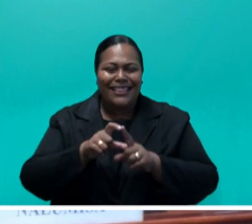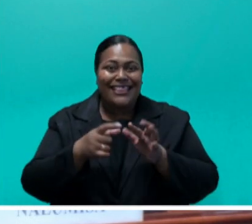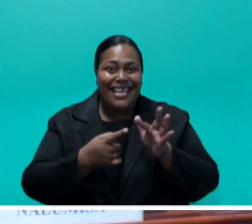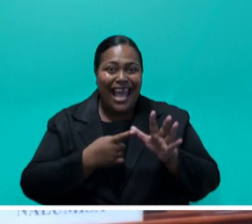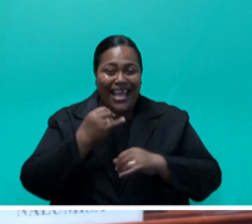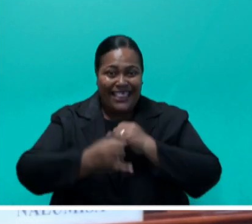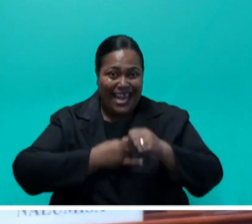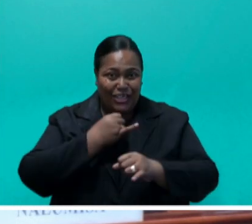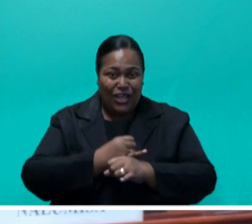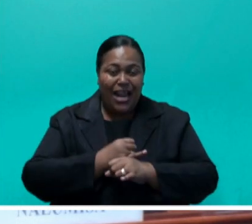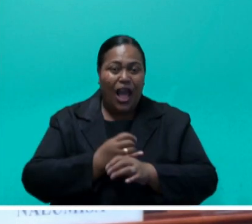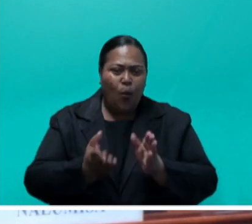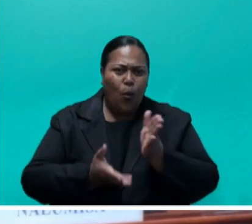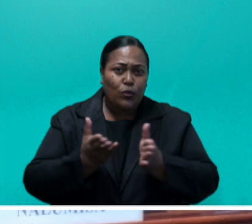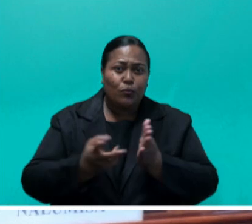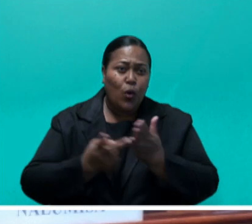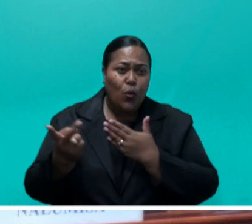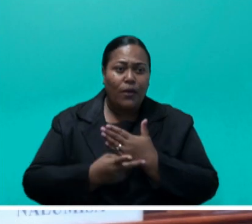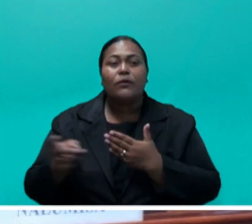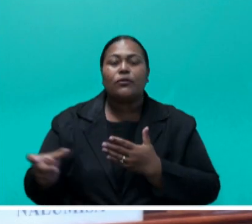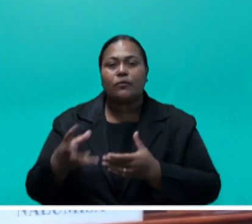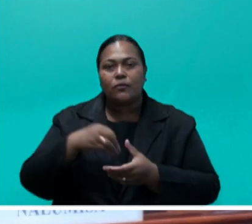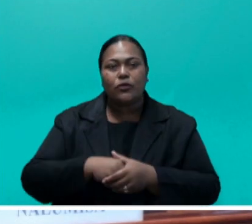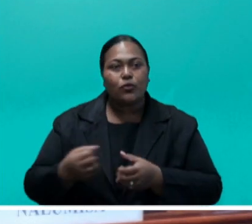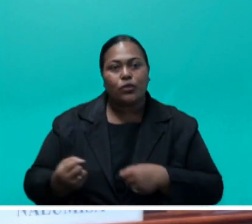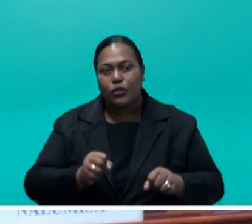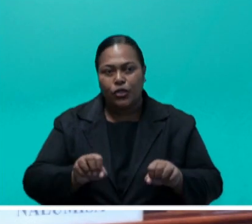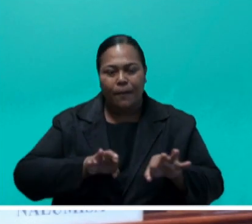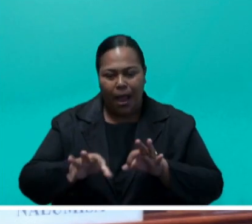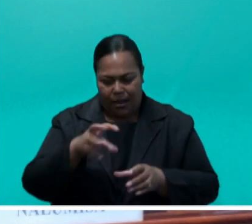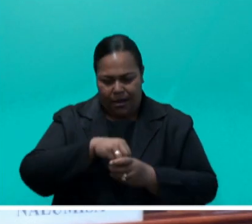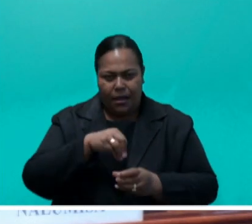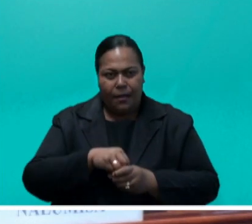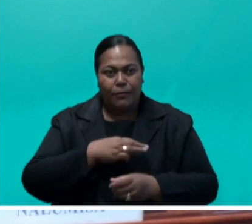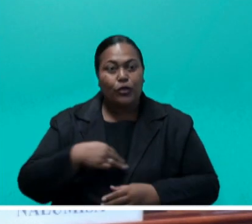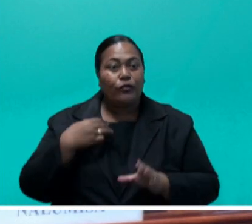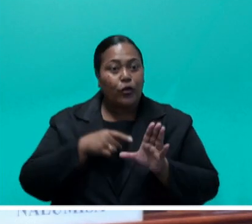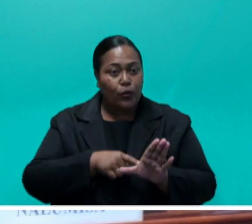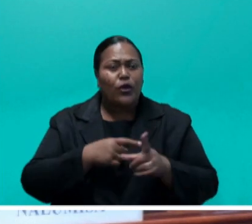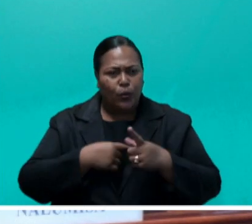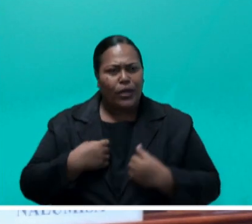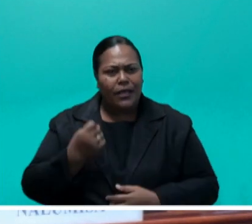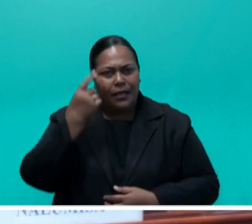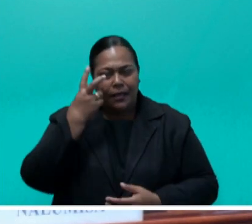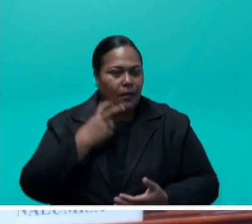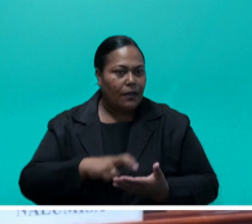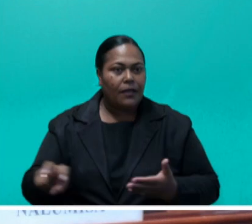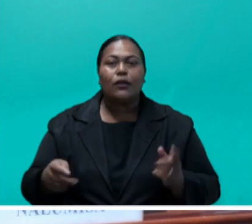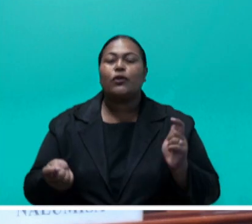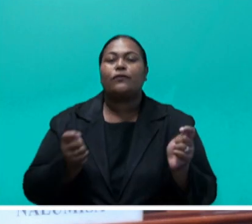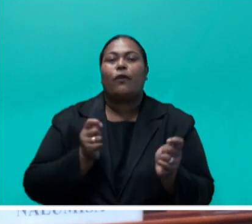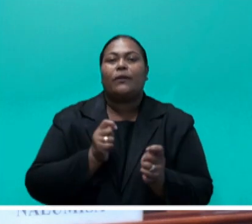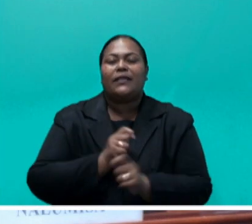Awards program as part of its strategic plan, as we recognize the transformative